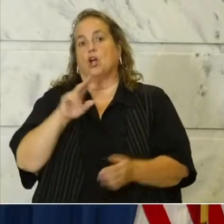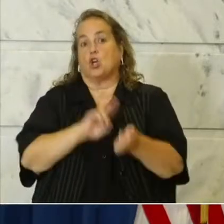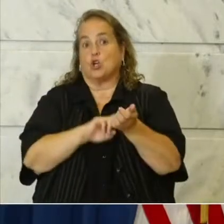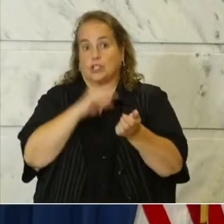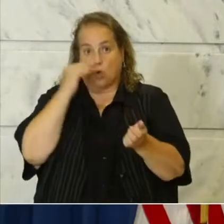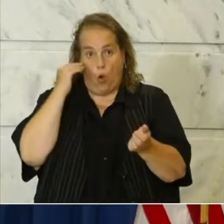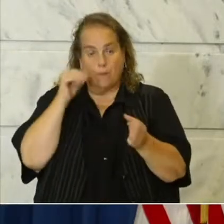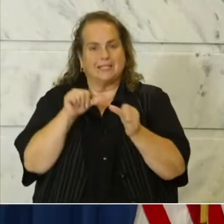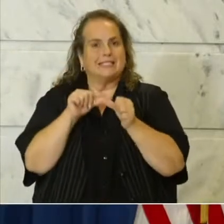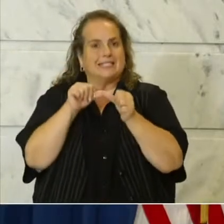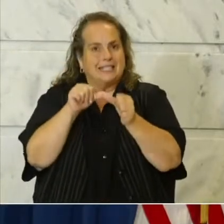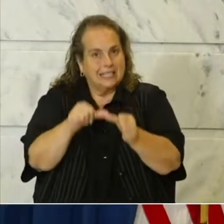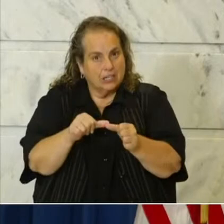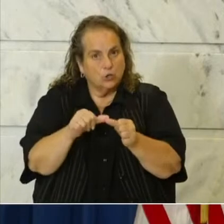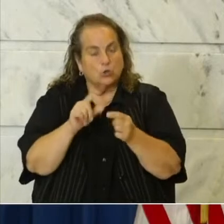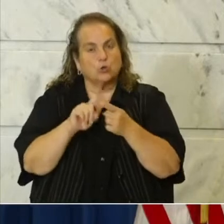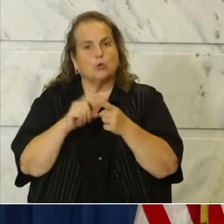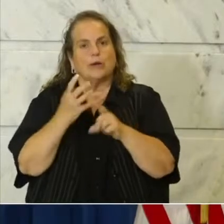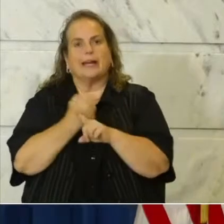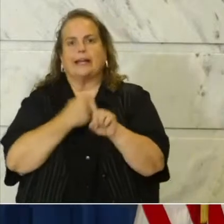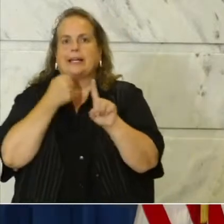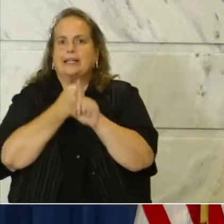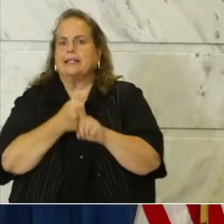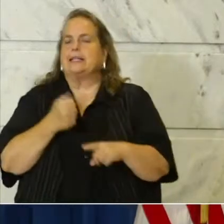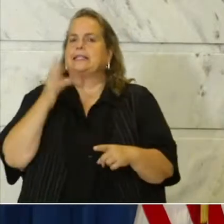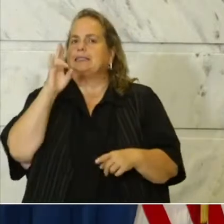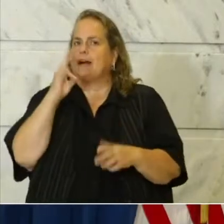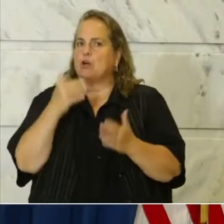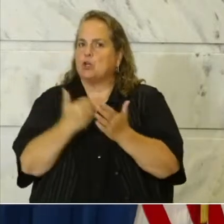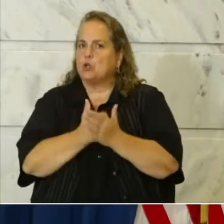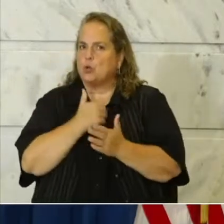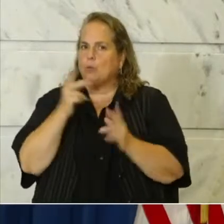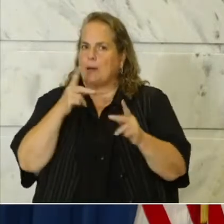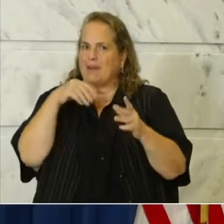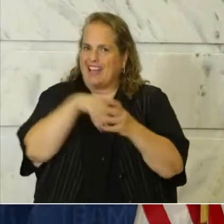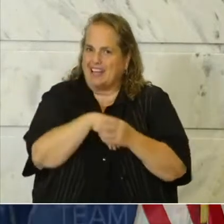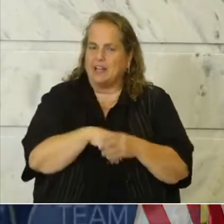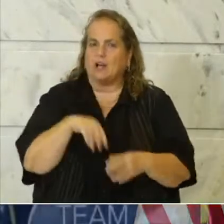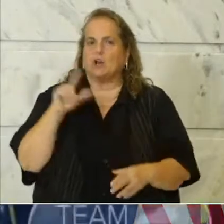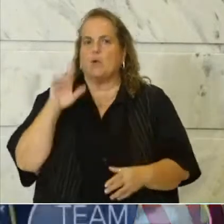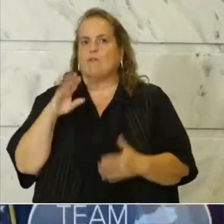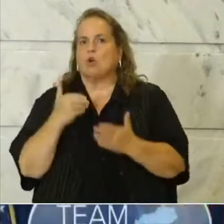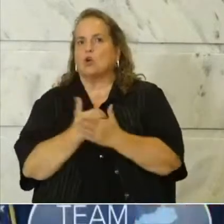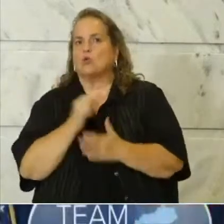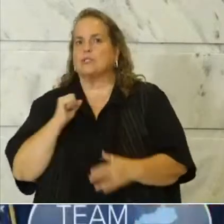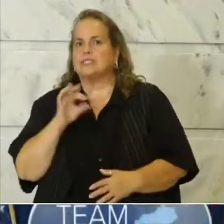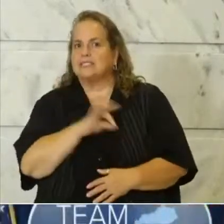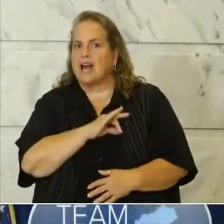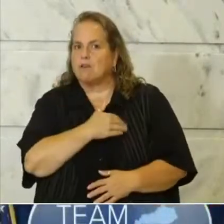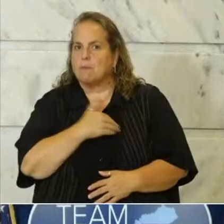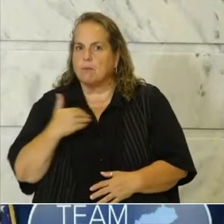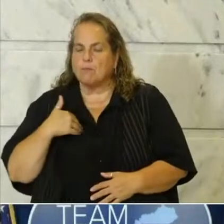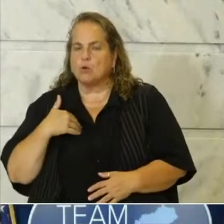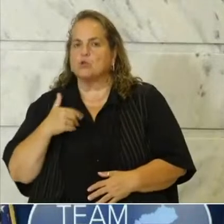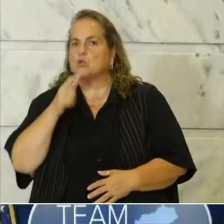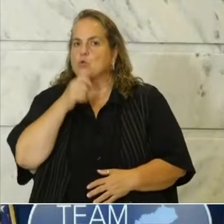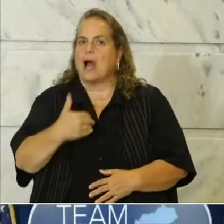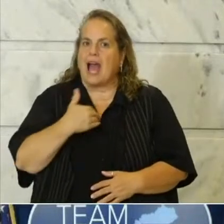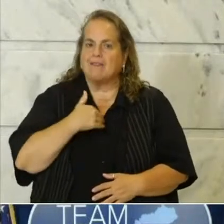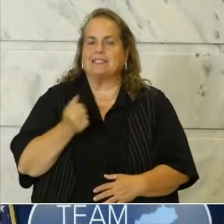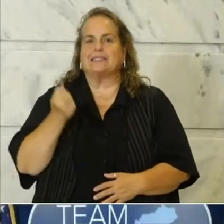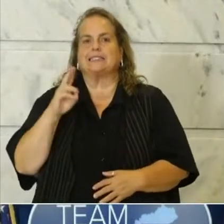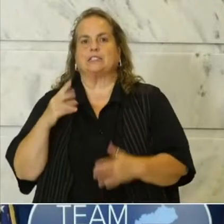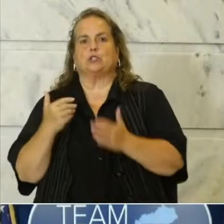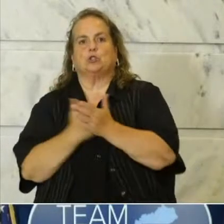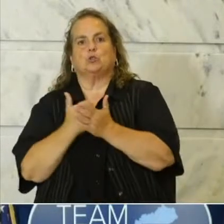continue to get hit. 7 new residents, 24 new staff members testing positive, 6 new deaths